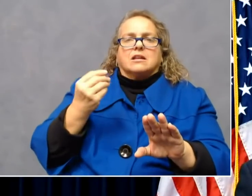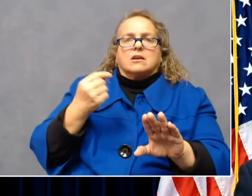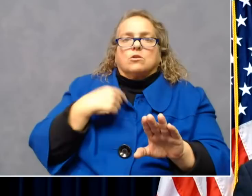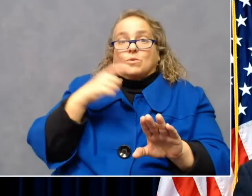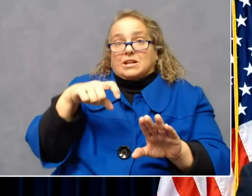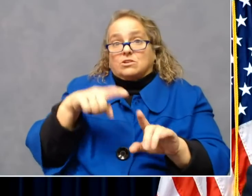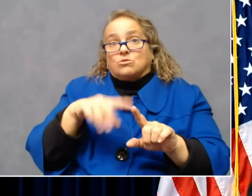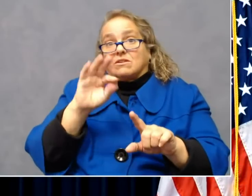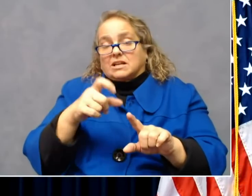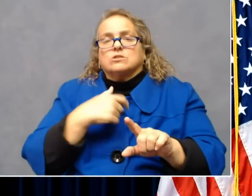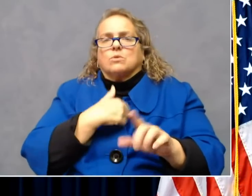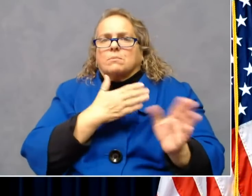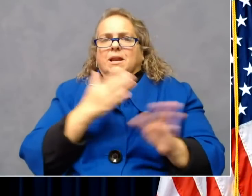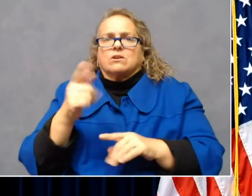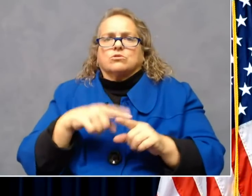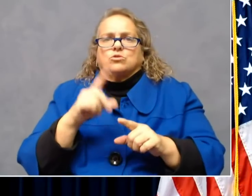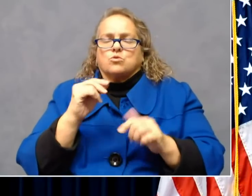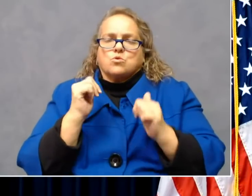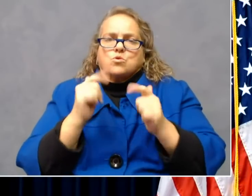Corinne Boyer from WEKU.